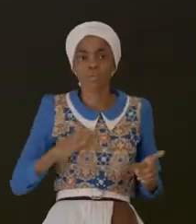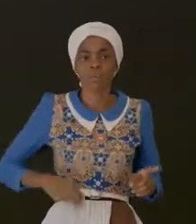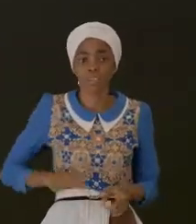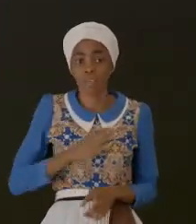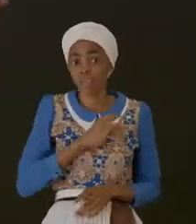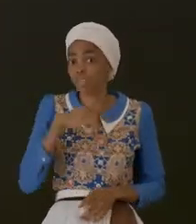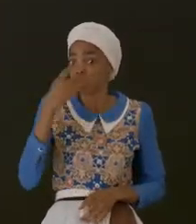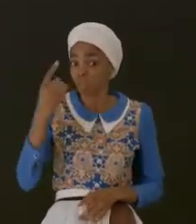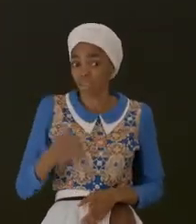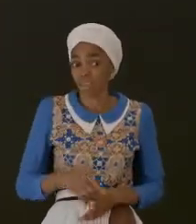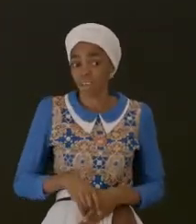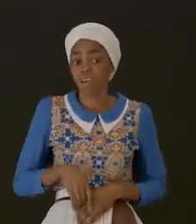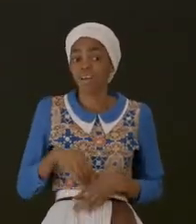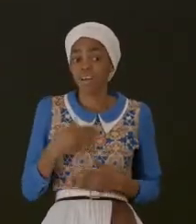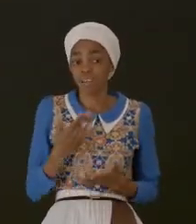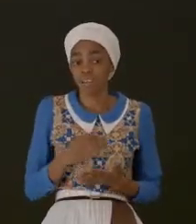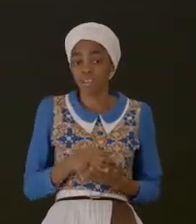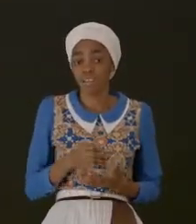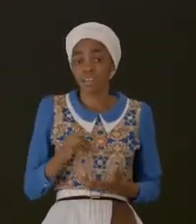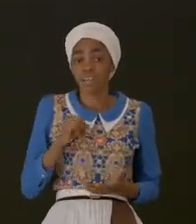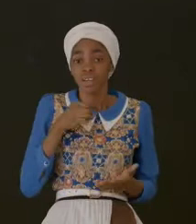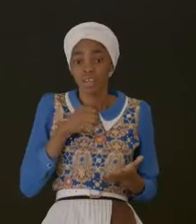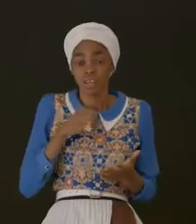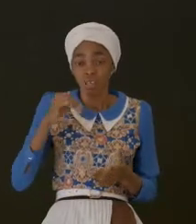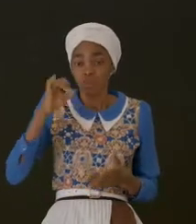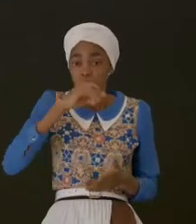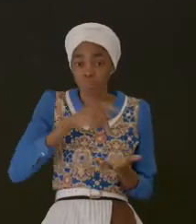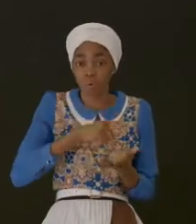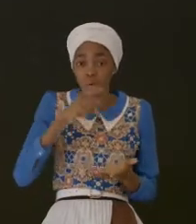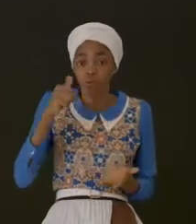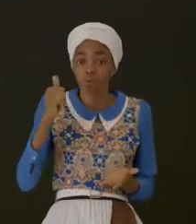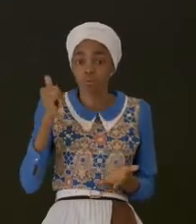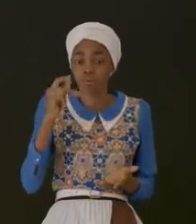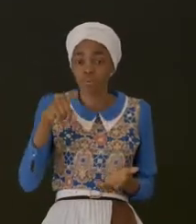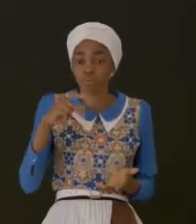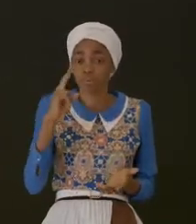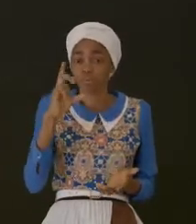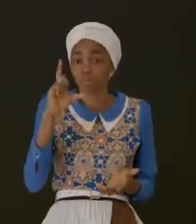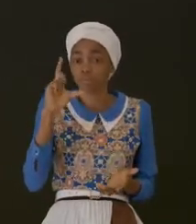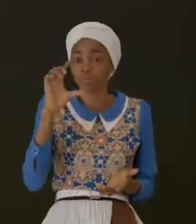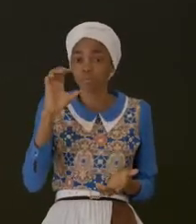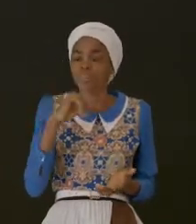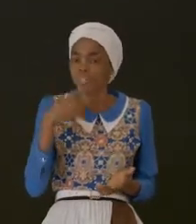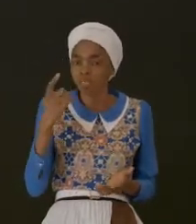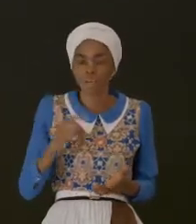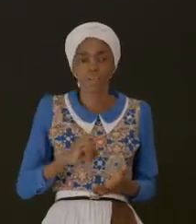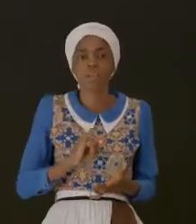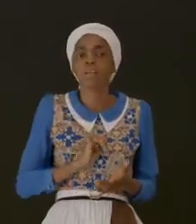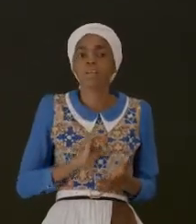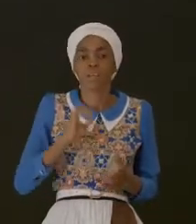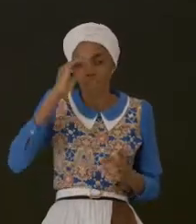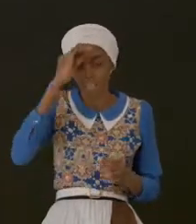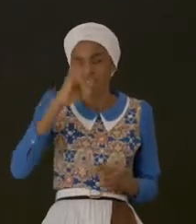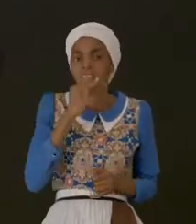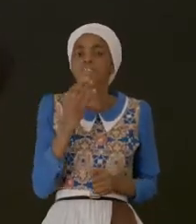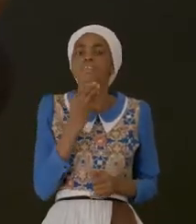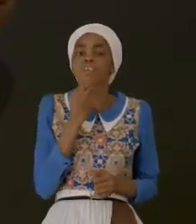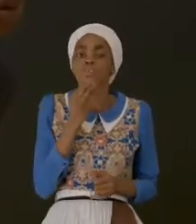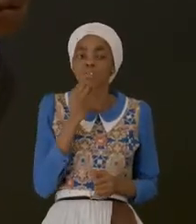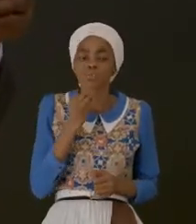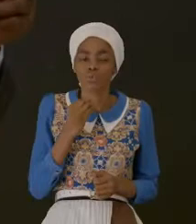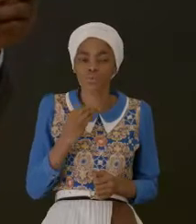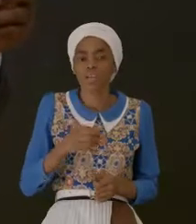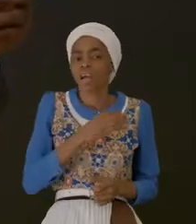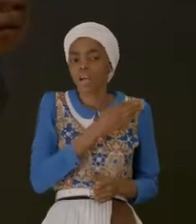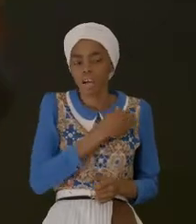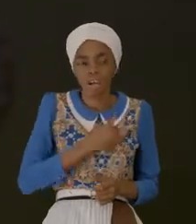say after all is a Jew himself and actually he believes circumcision that's what